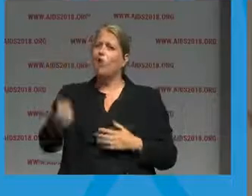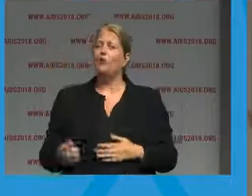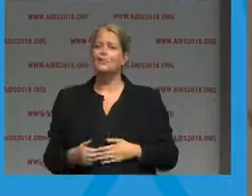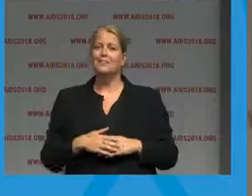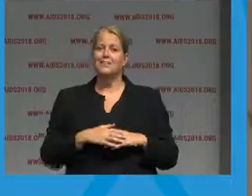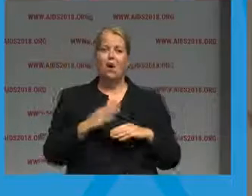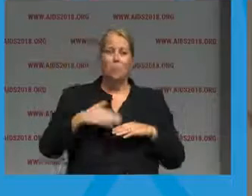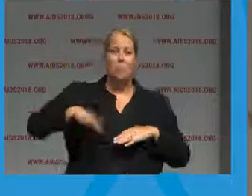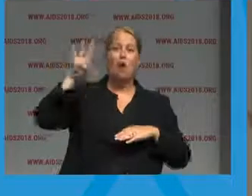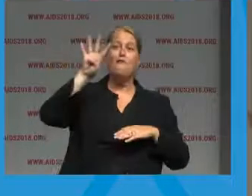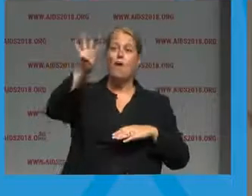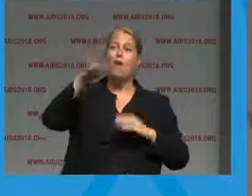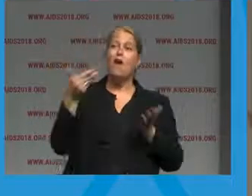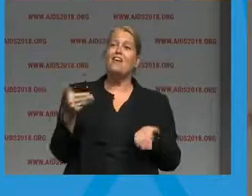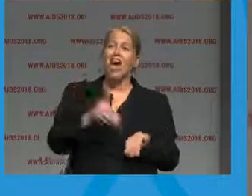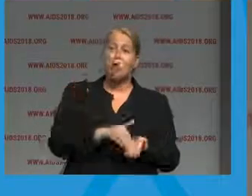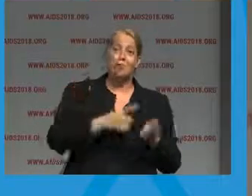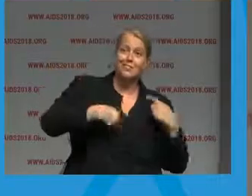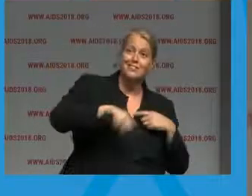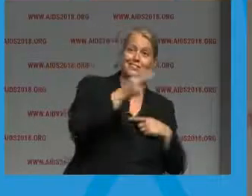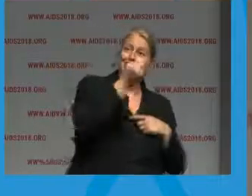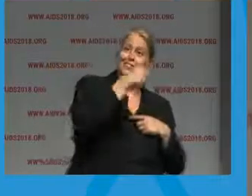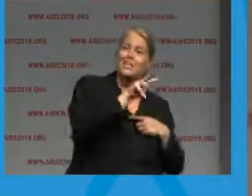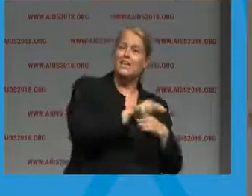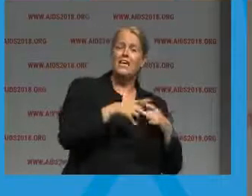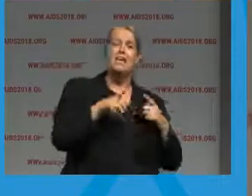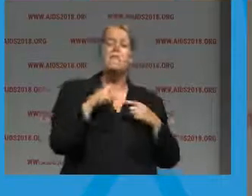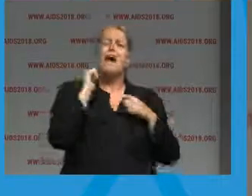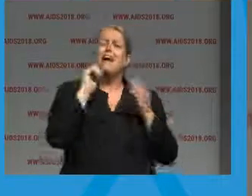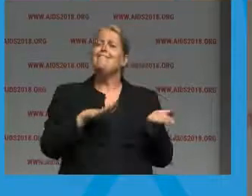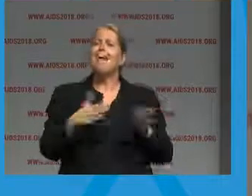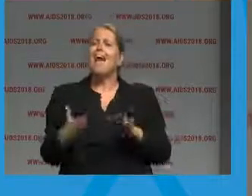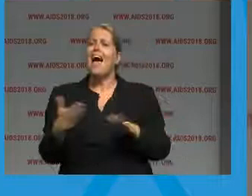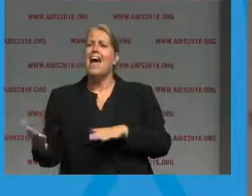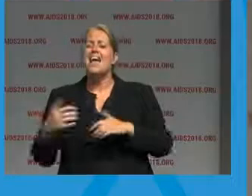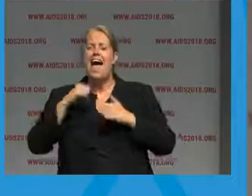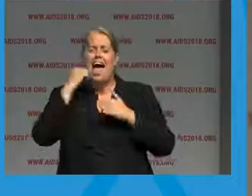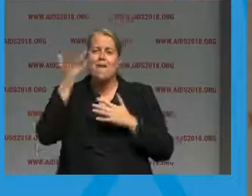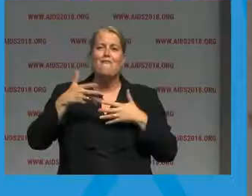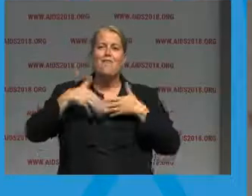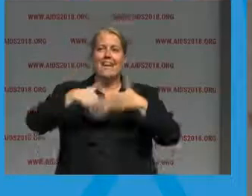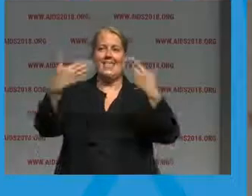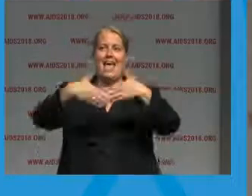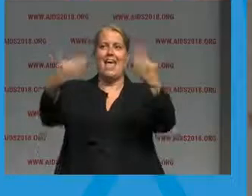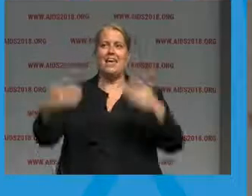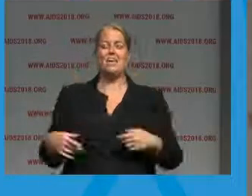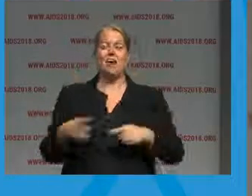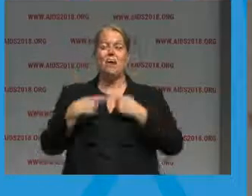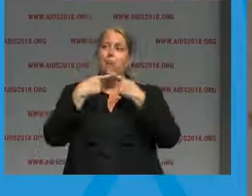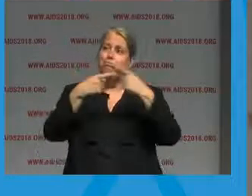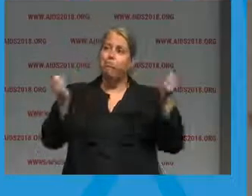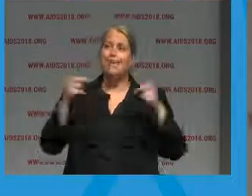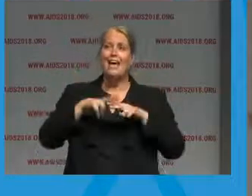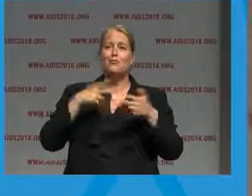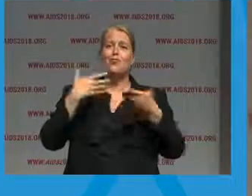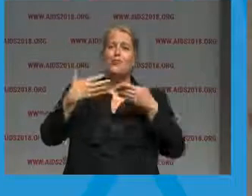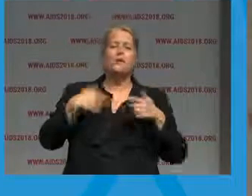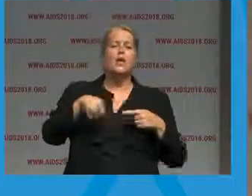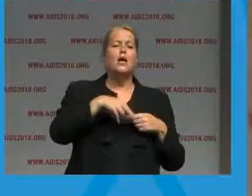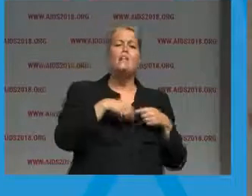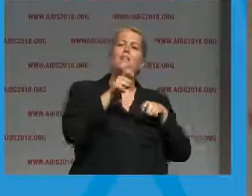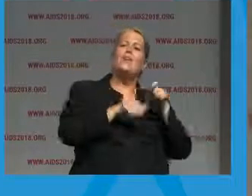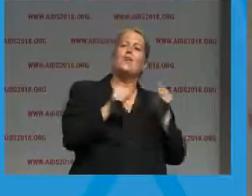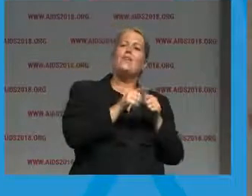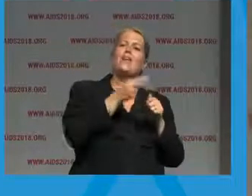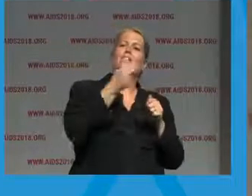with HIV dying every day. I say this at all AIDS conferences. I don't understand why we people living with HIV are not really